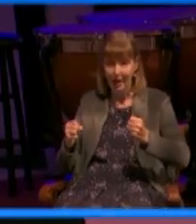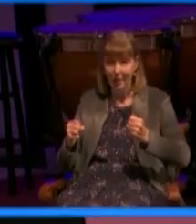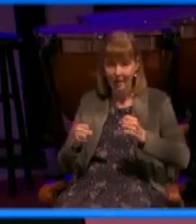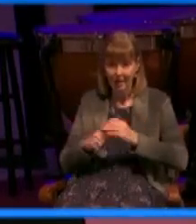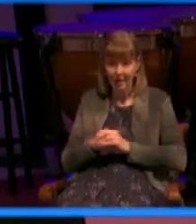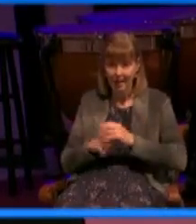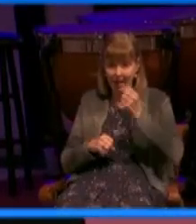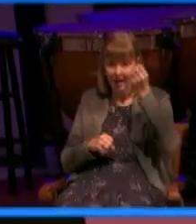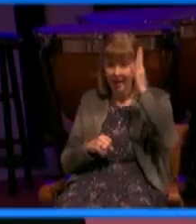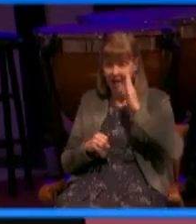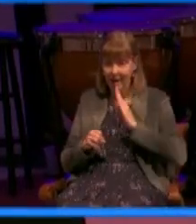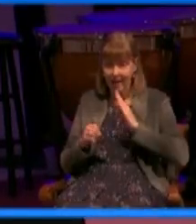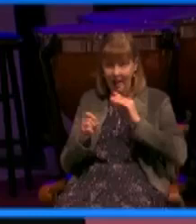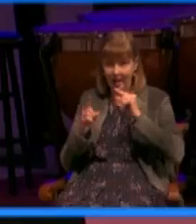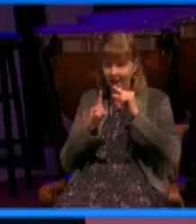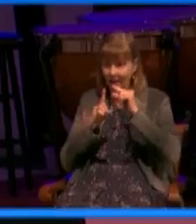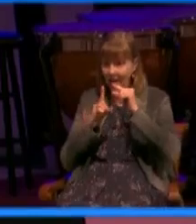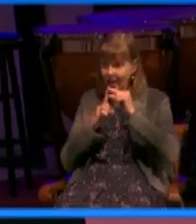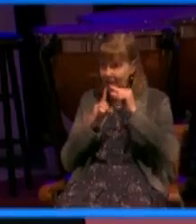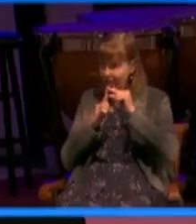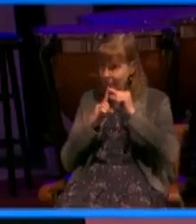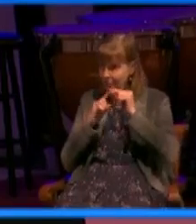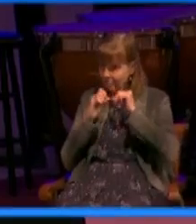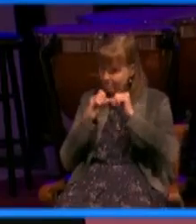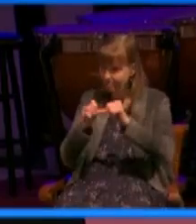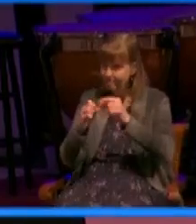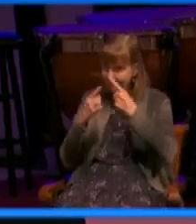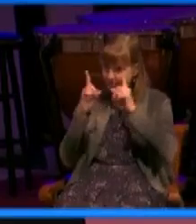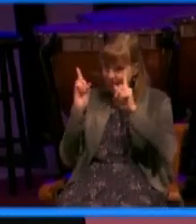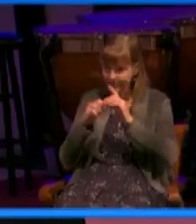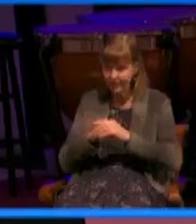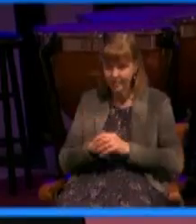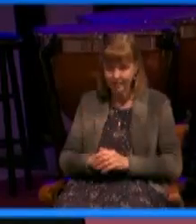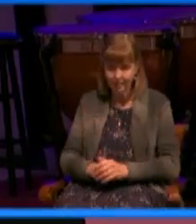his word.